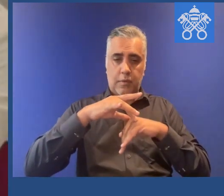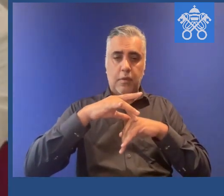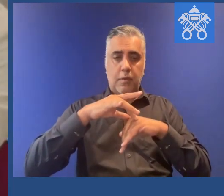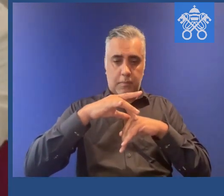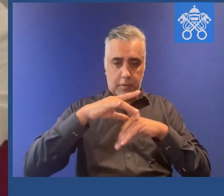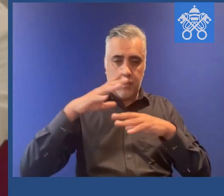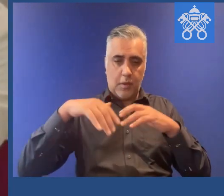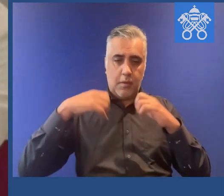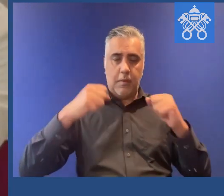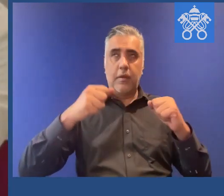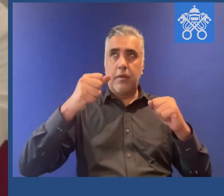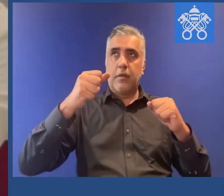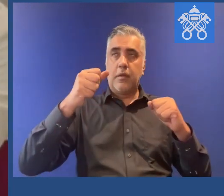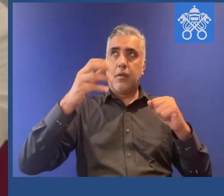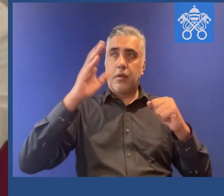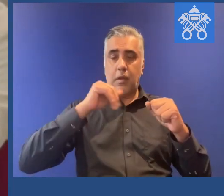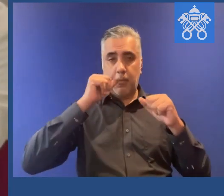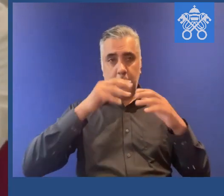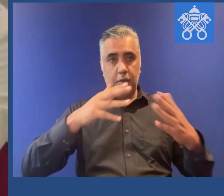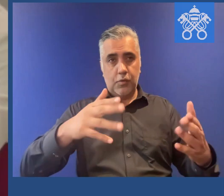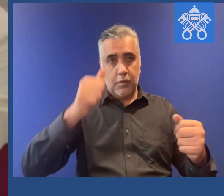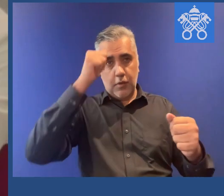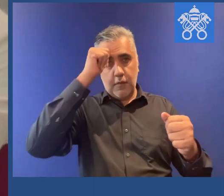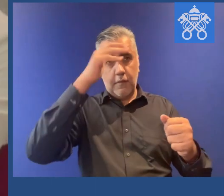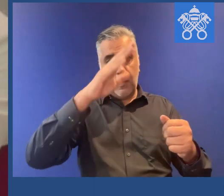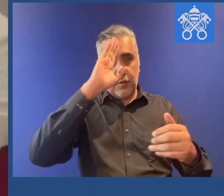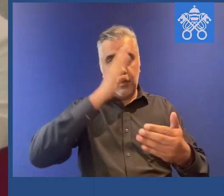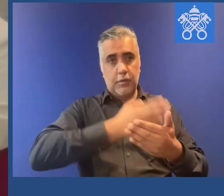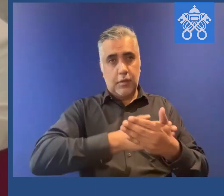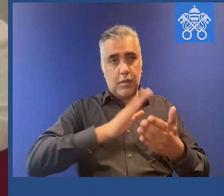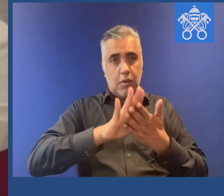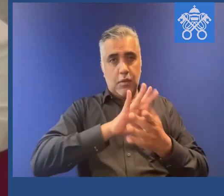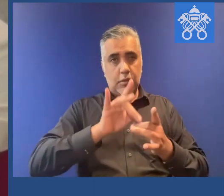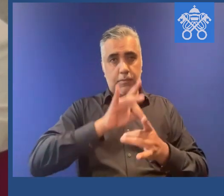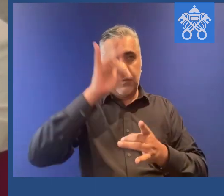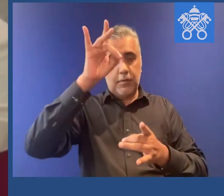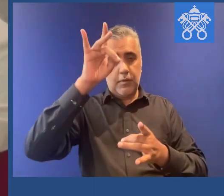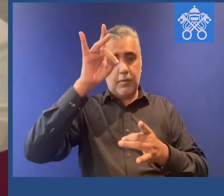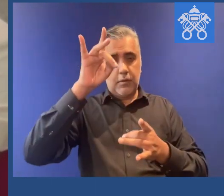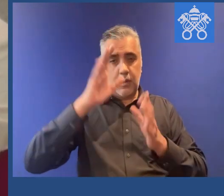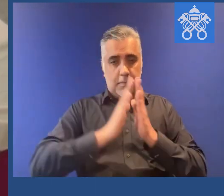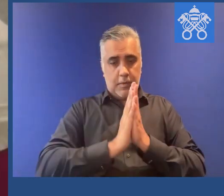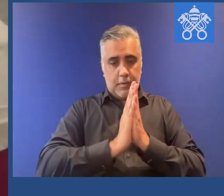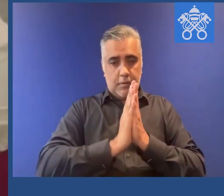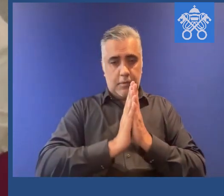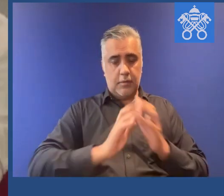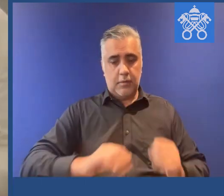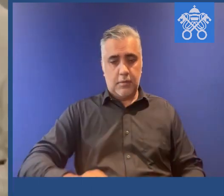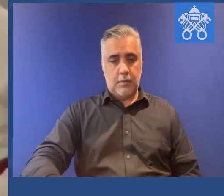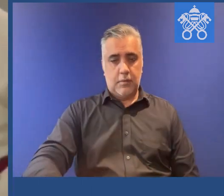May Almighty God bless you, the Father, the Son, and the Holy Spirit.